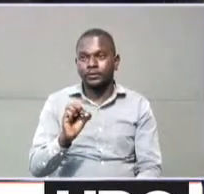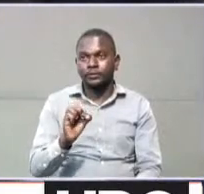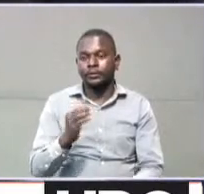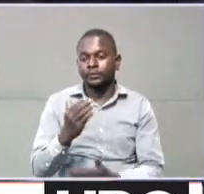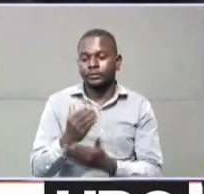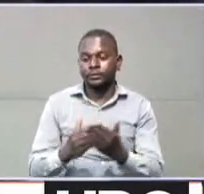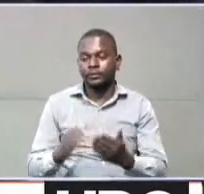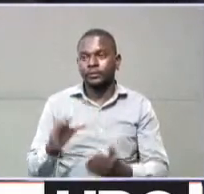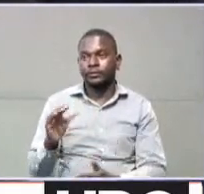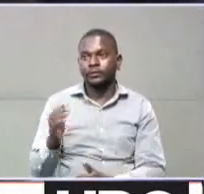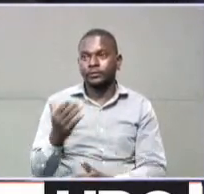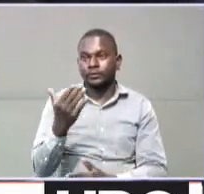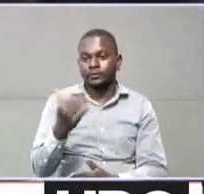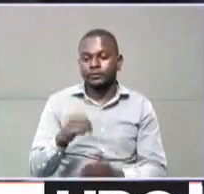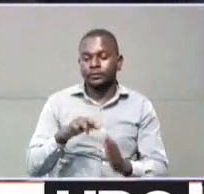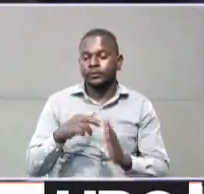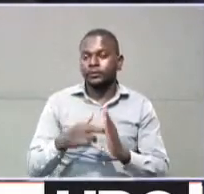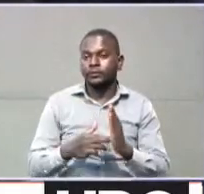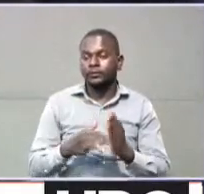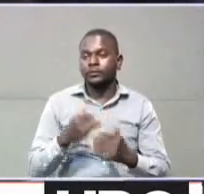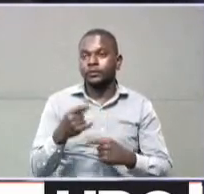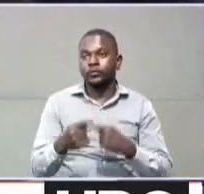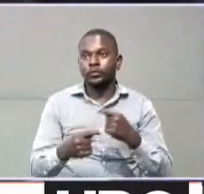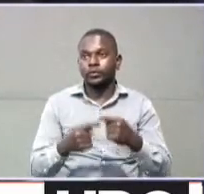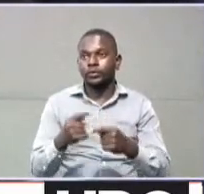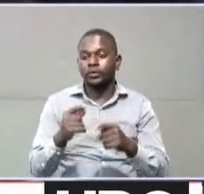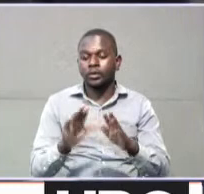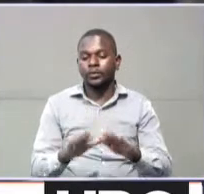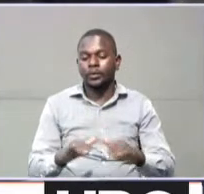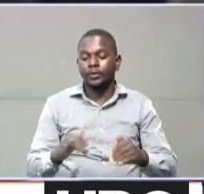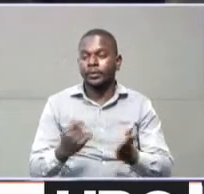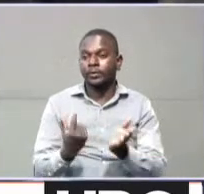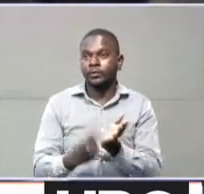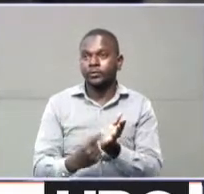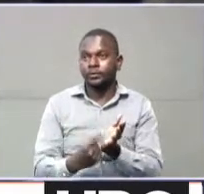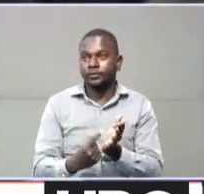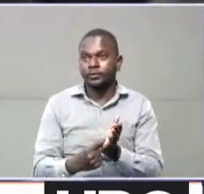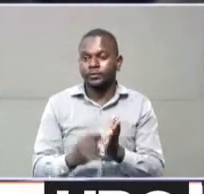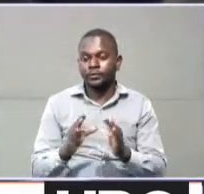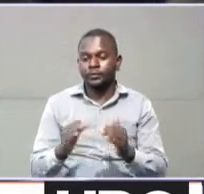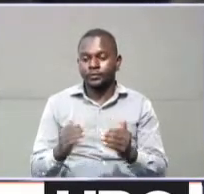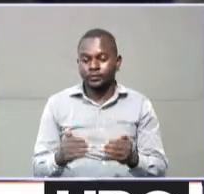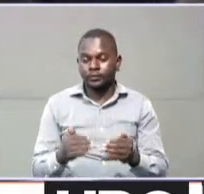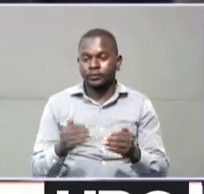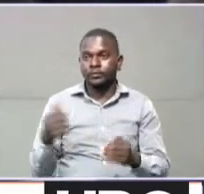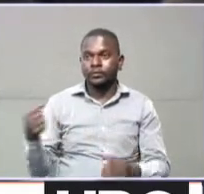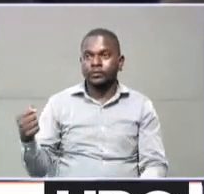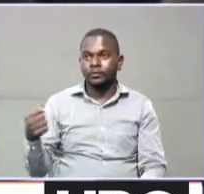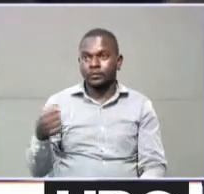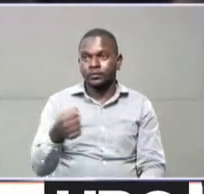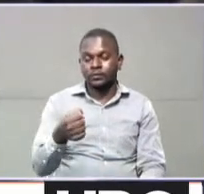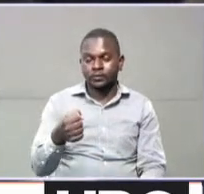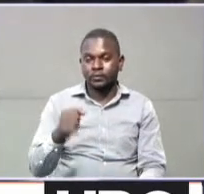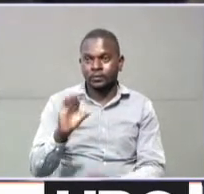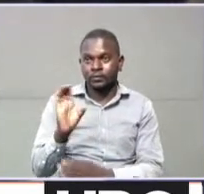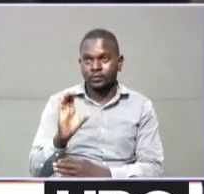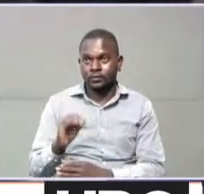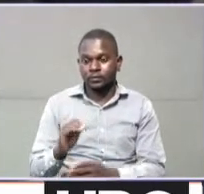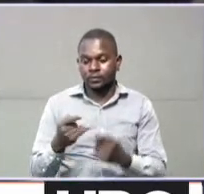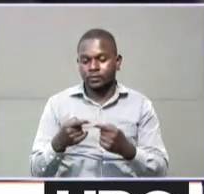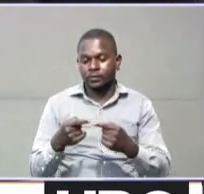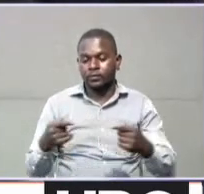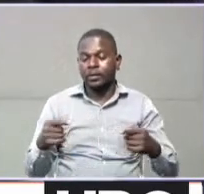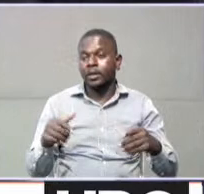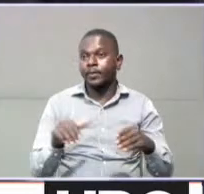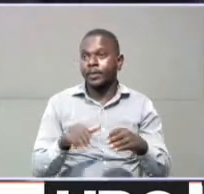sub rule 5 of the rules of procedural parliament of uganda i hereby designate the opposition